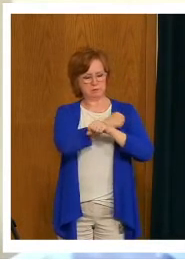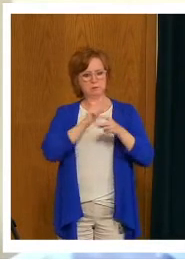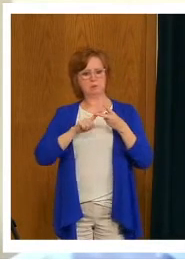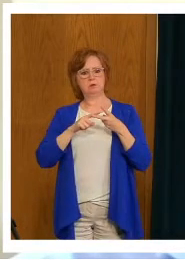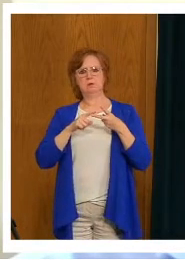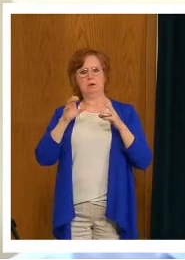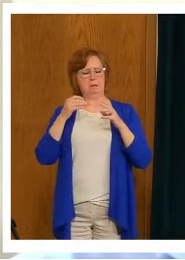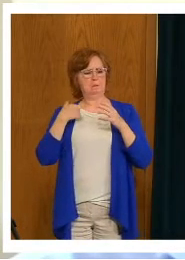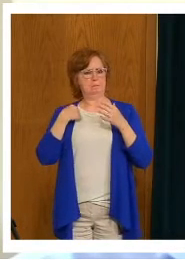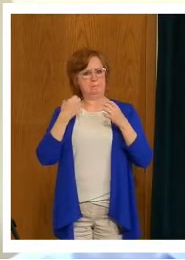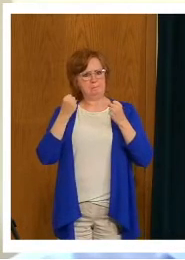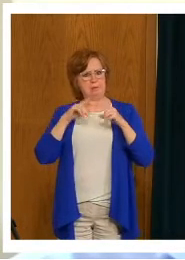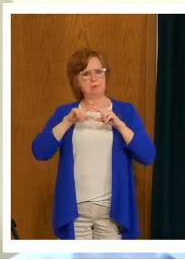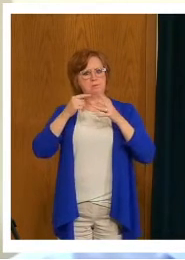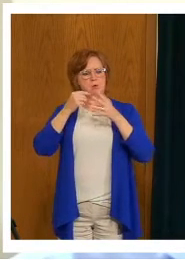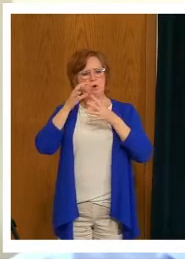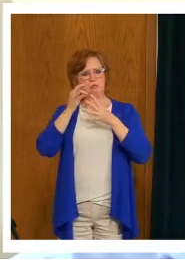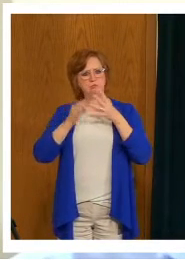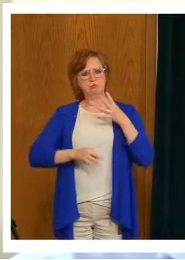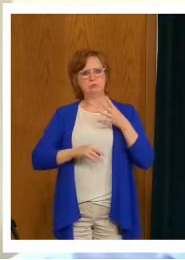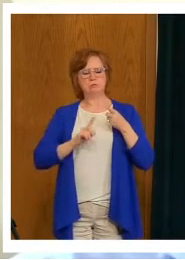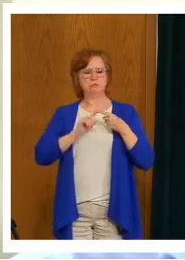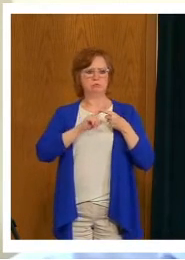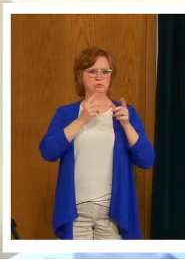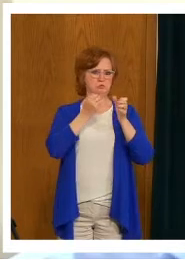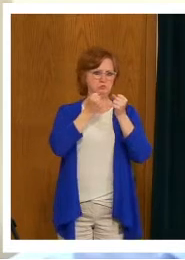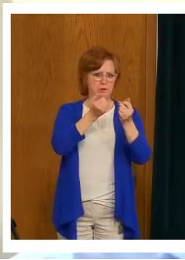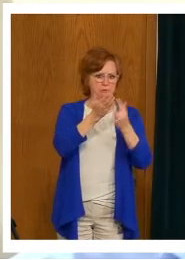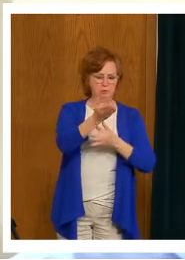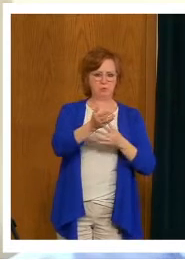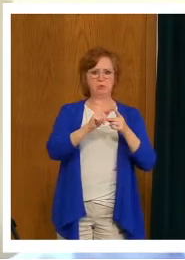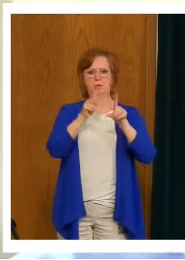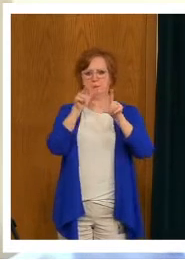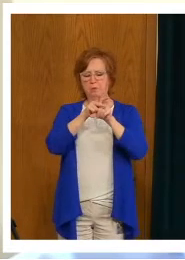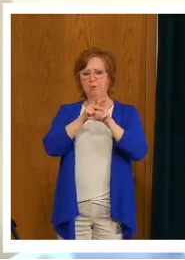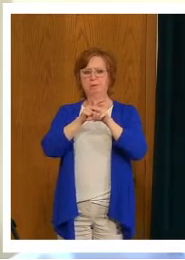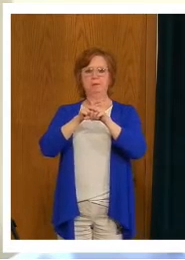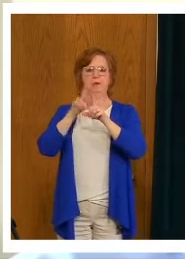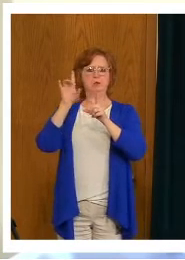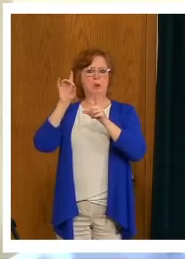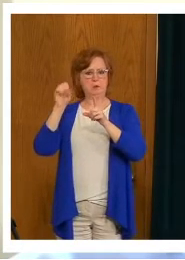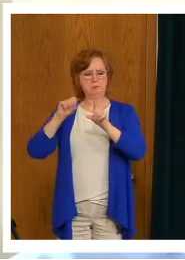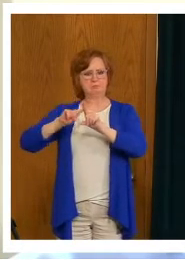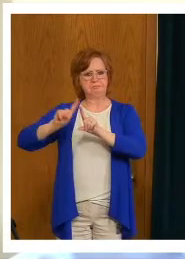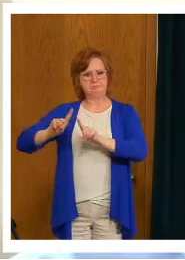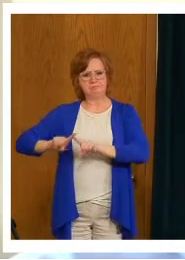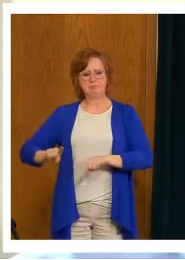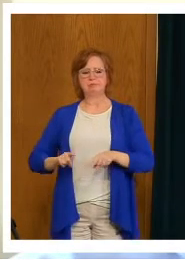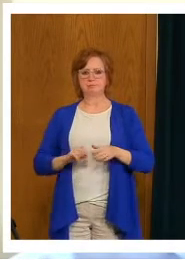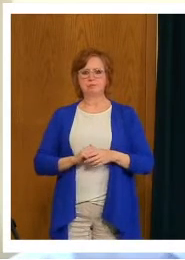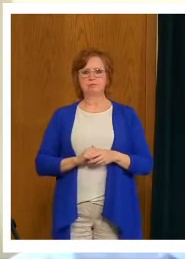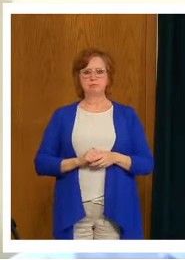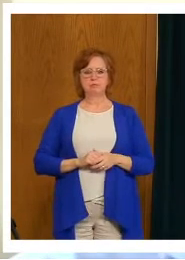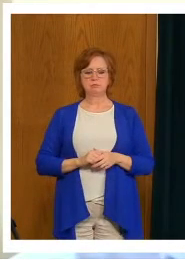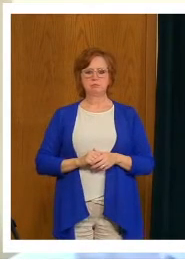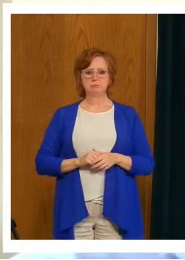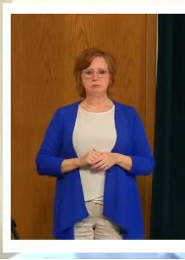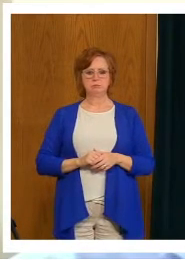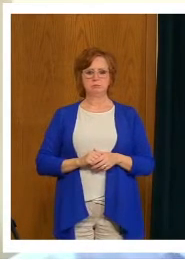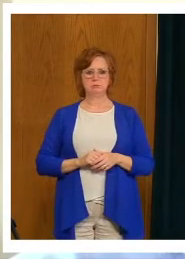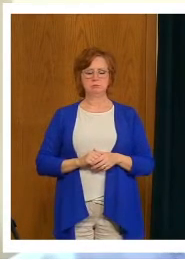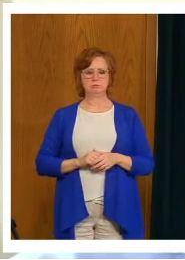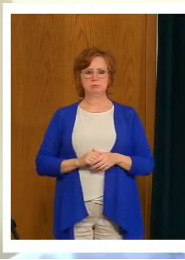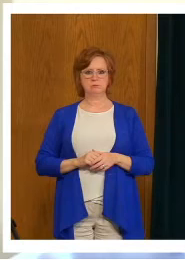we quickly take up our first dose as we become eligible, and very soon all of us will be